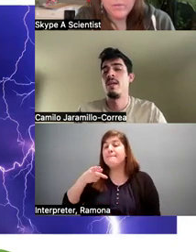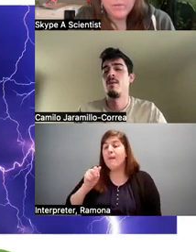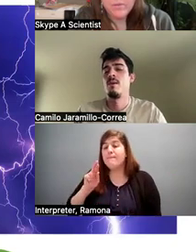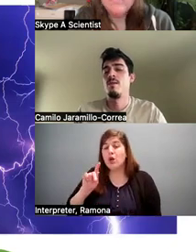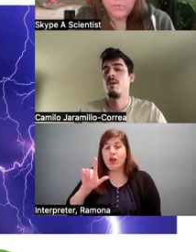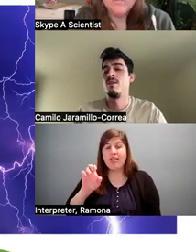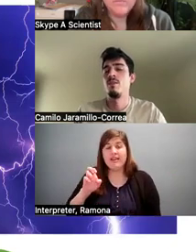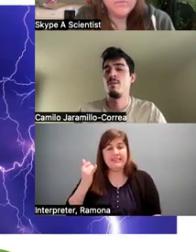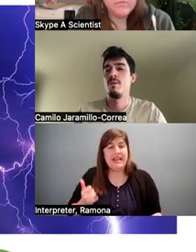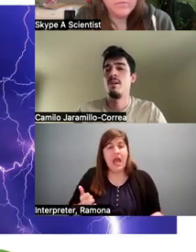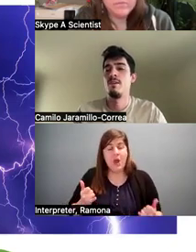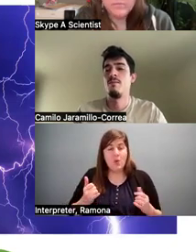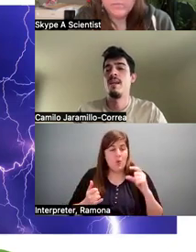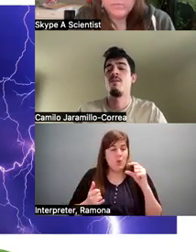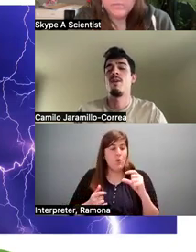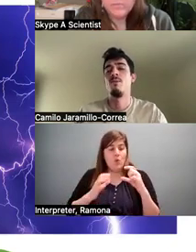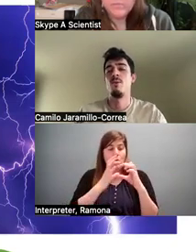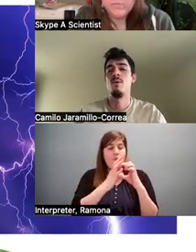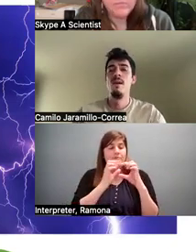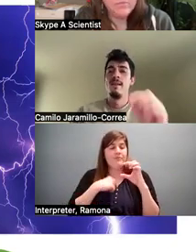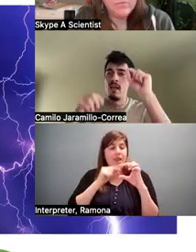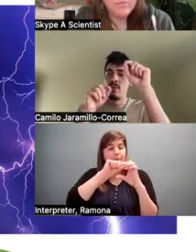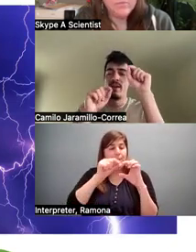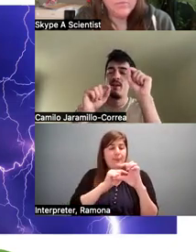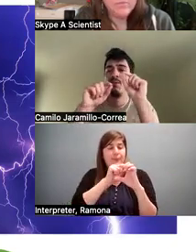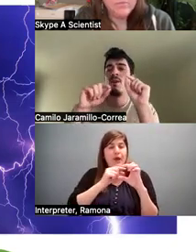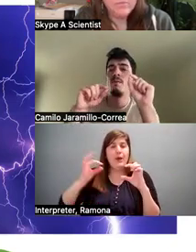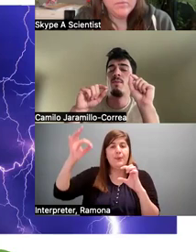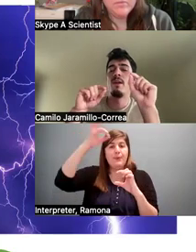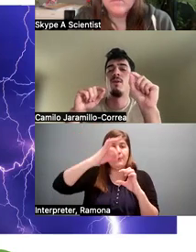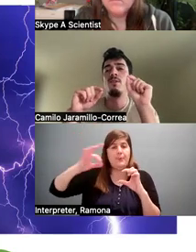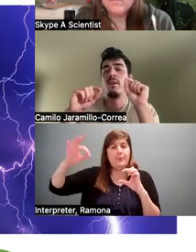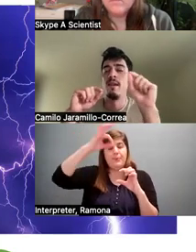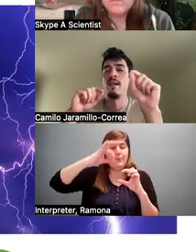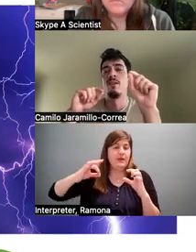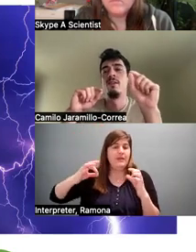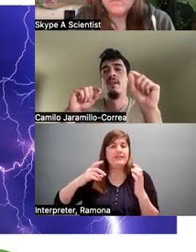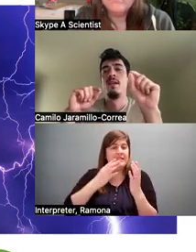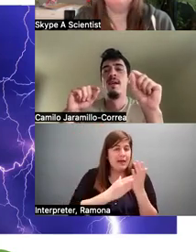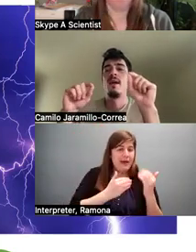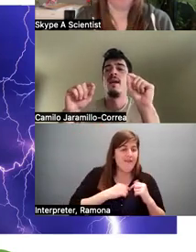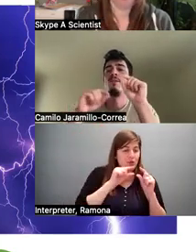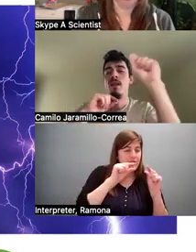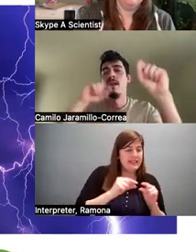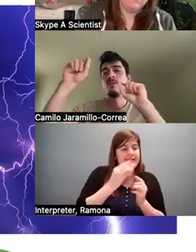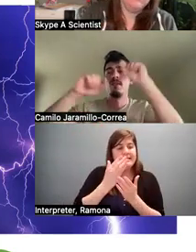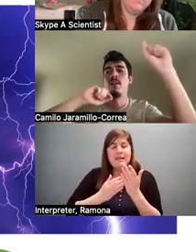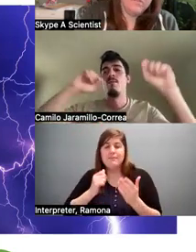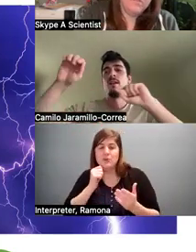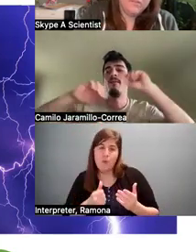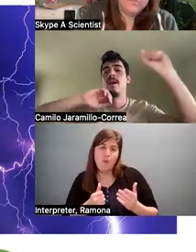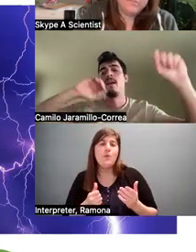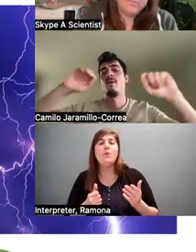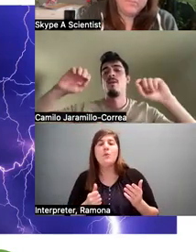no ring around them, and then some of the rings are flying around. So that part that comes out of the particle is called an electron. And so the electrons are